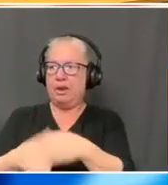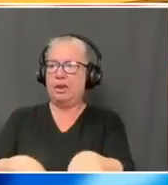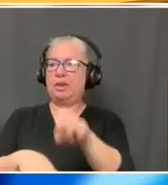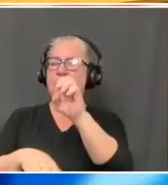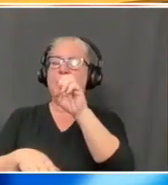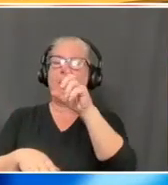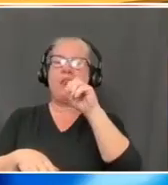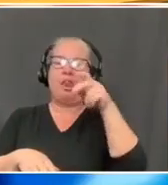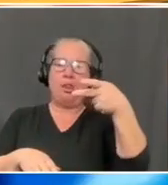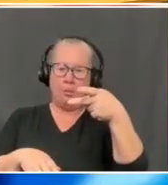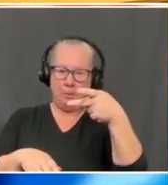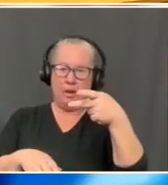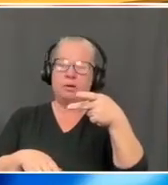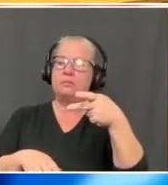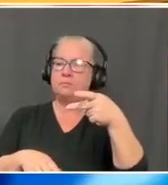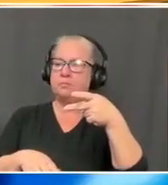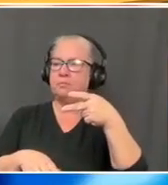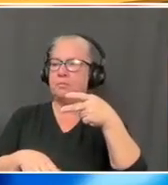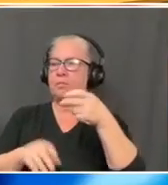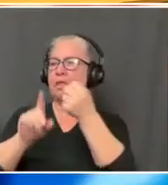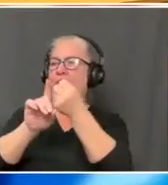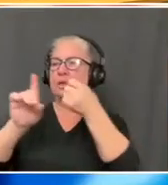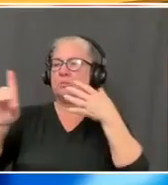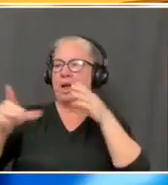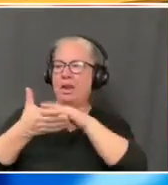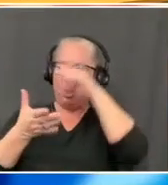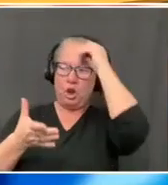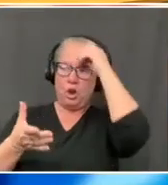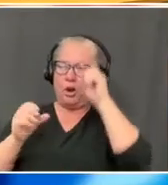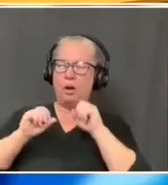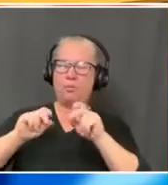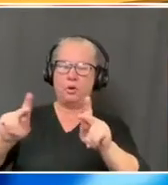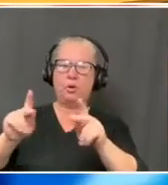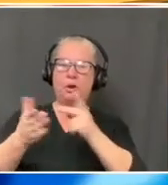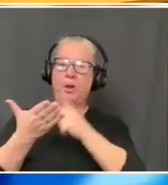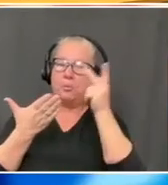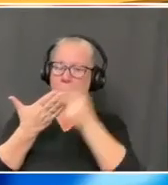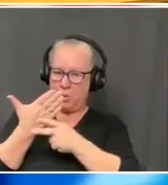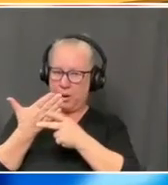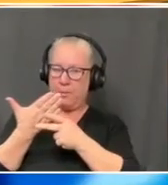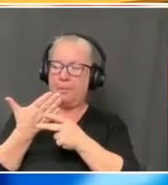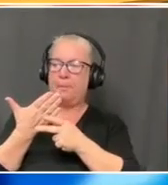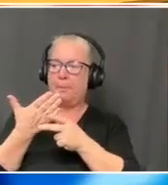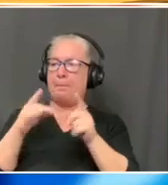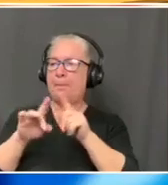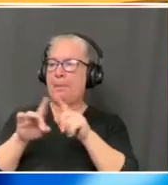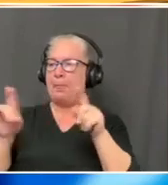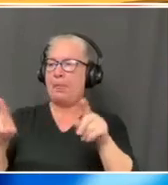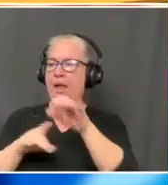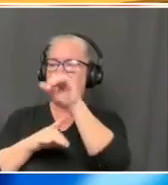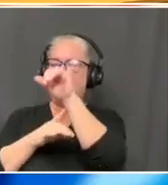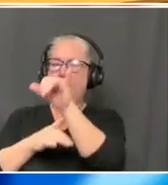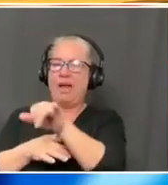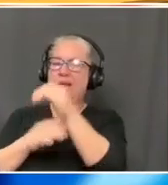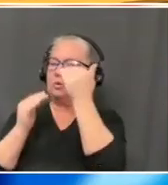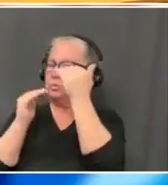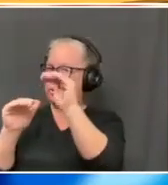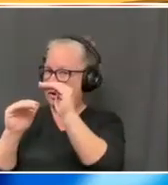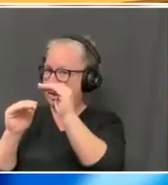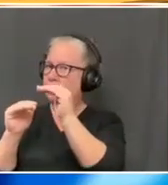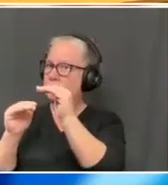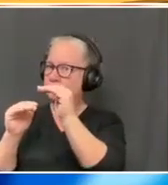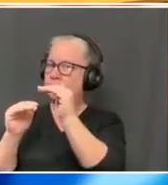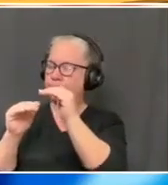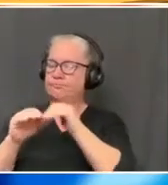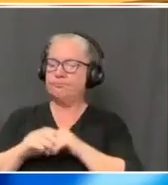so this is all general fund, but that component, that piece right there is restricted. It's